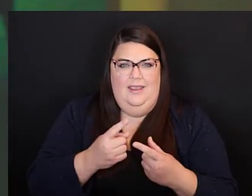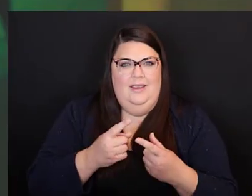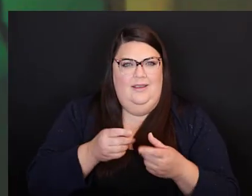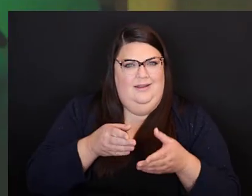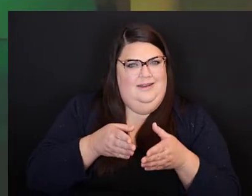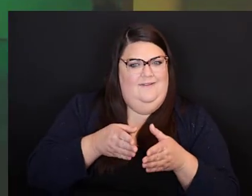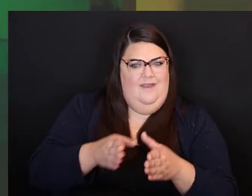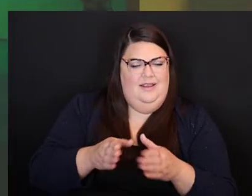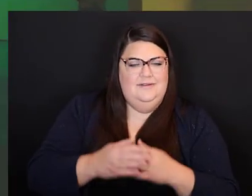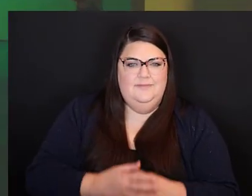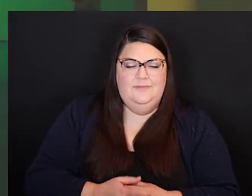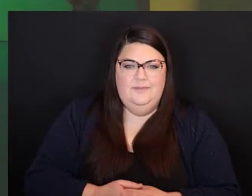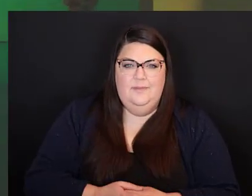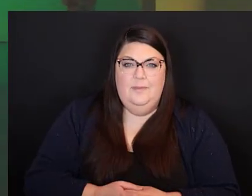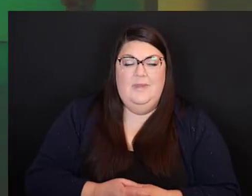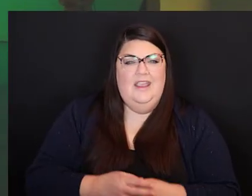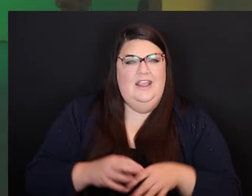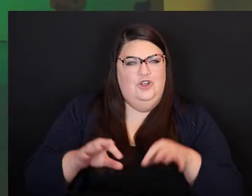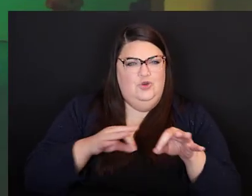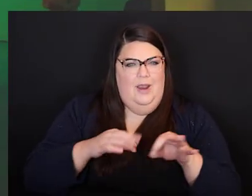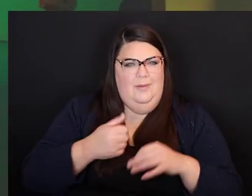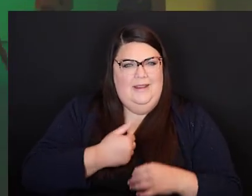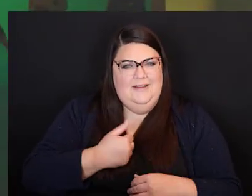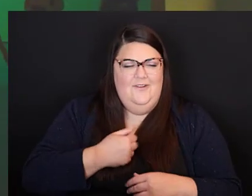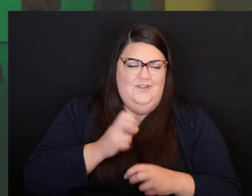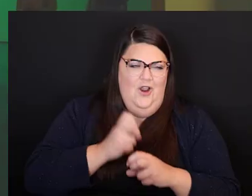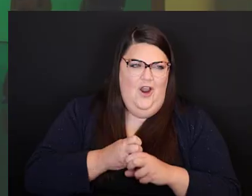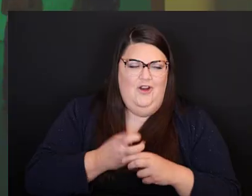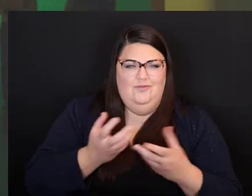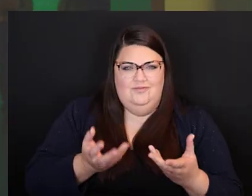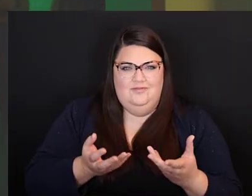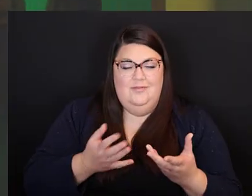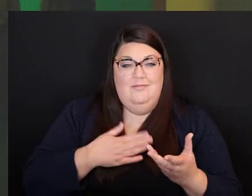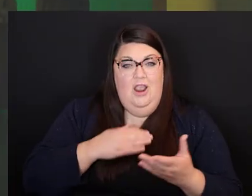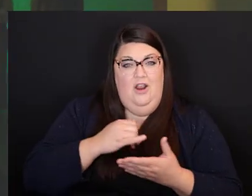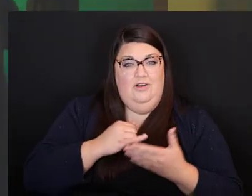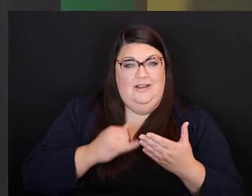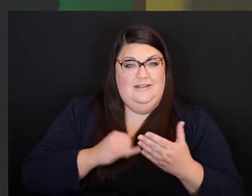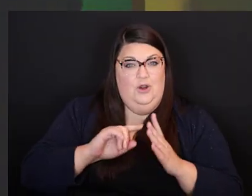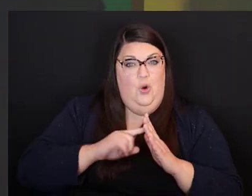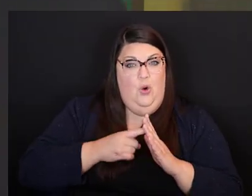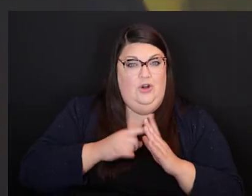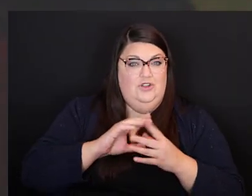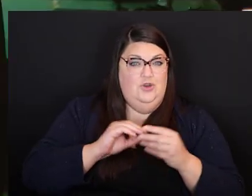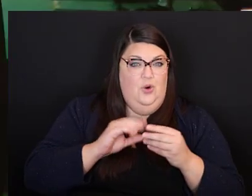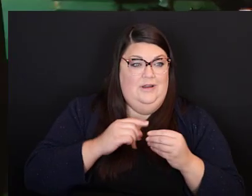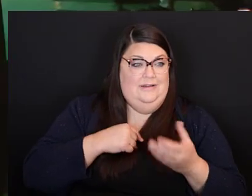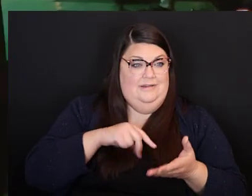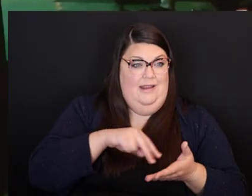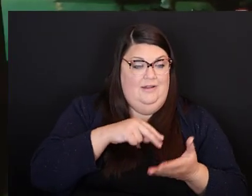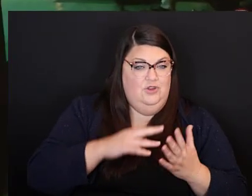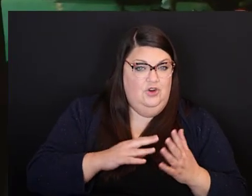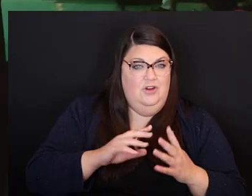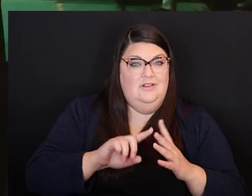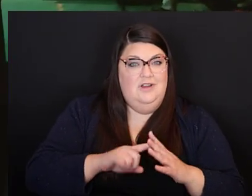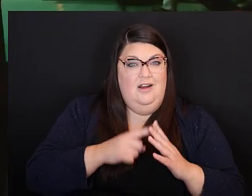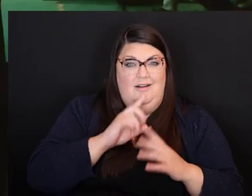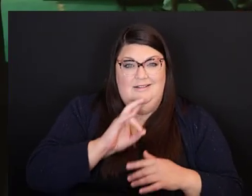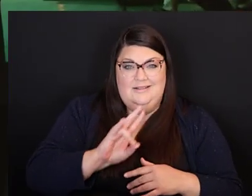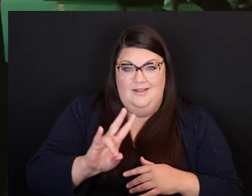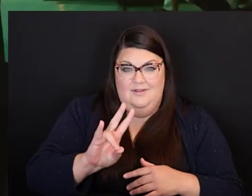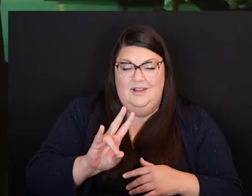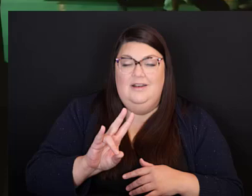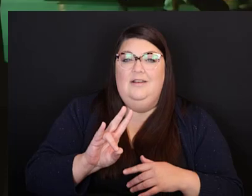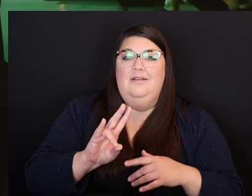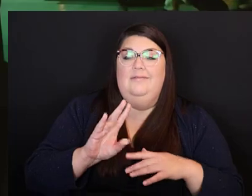device. Describing myself is always one of those hard things. My artistic origin story is as a dancer. I started